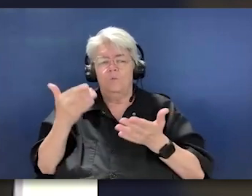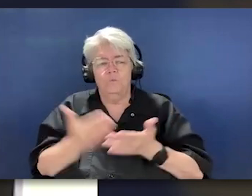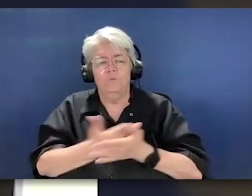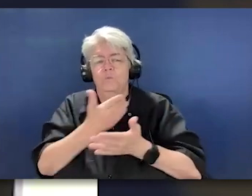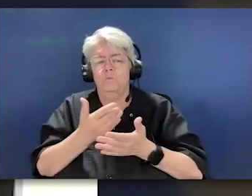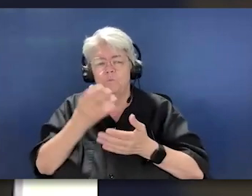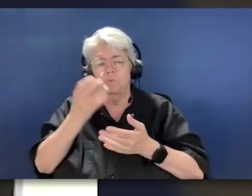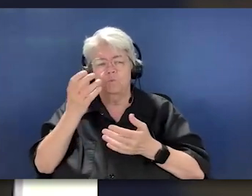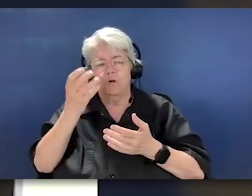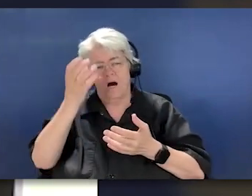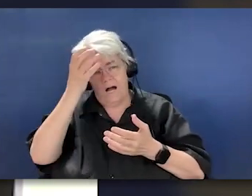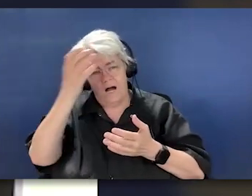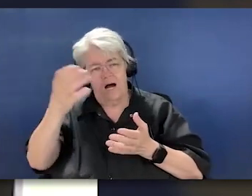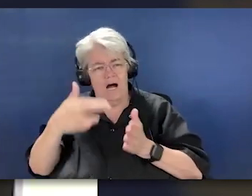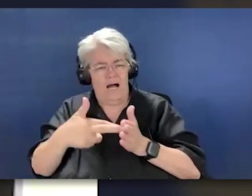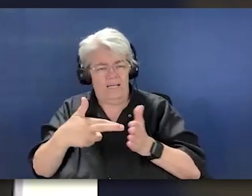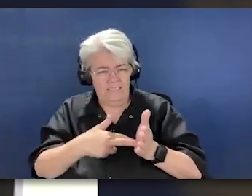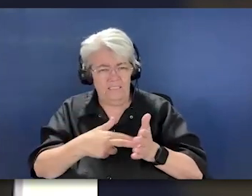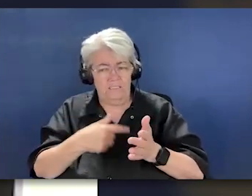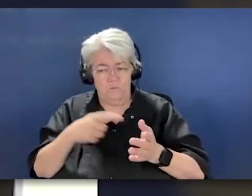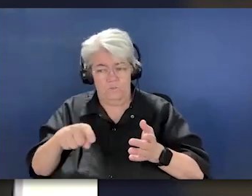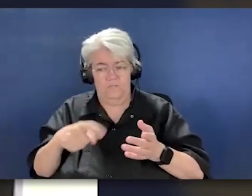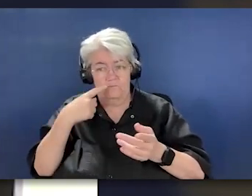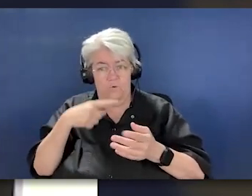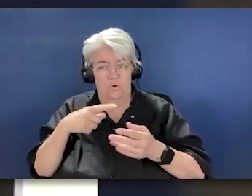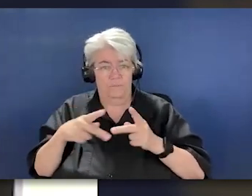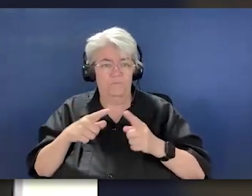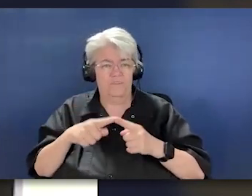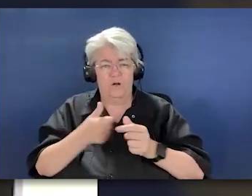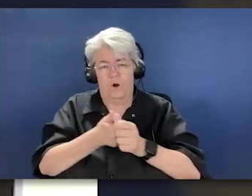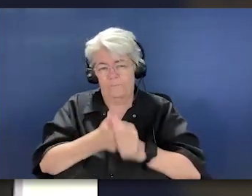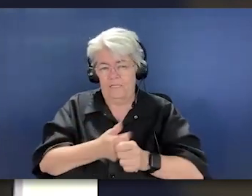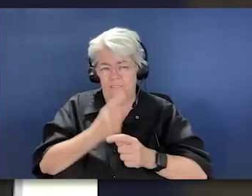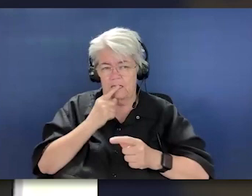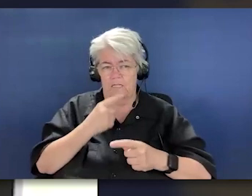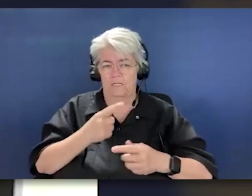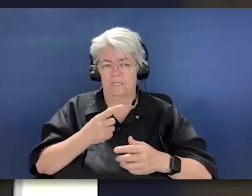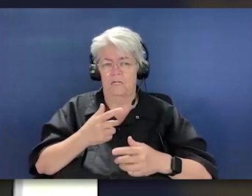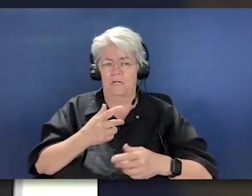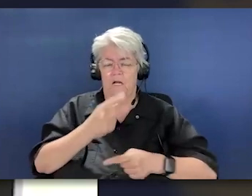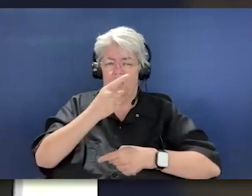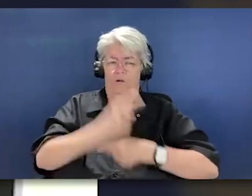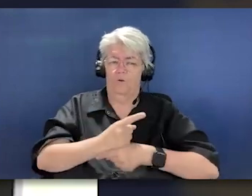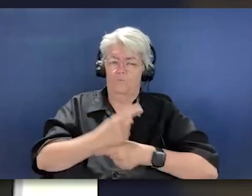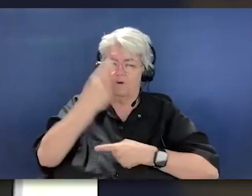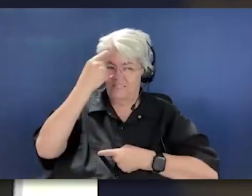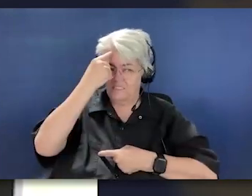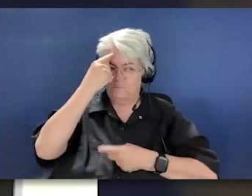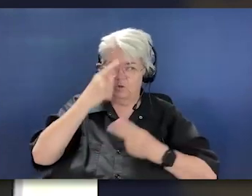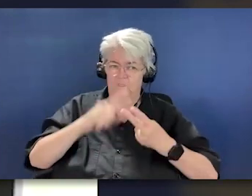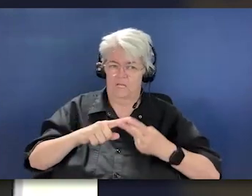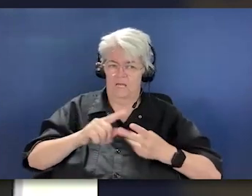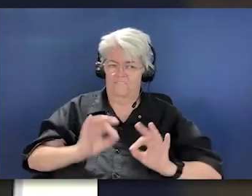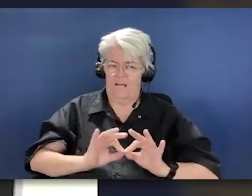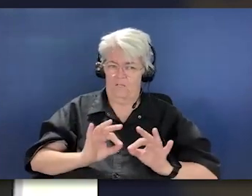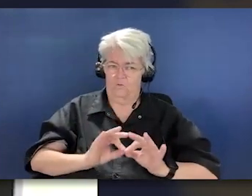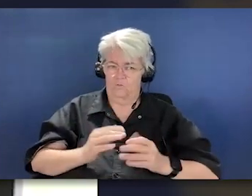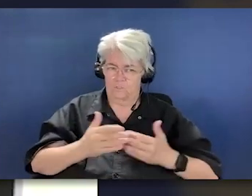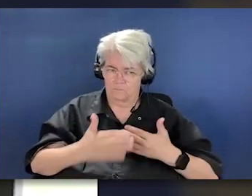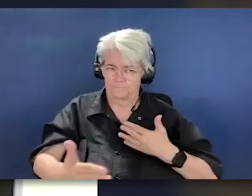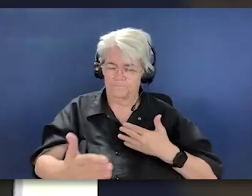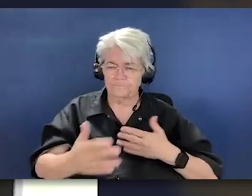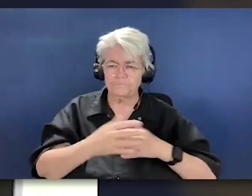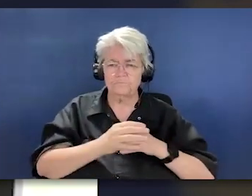for people based in principles and values for the university going forward.